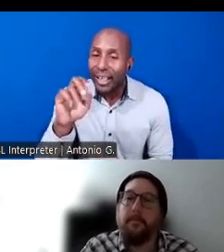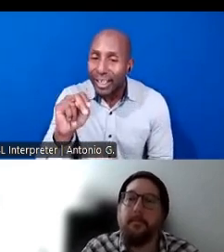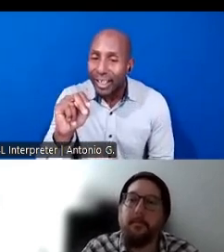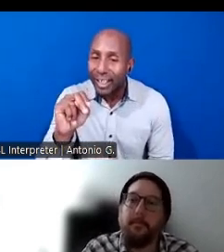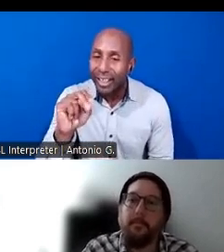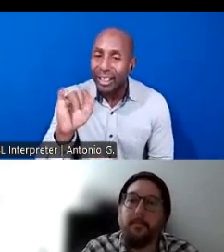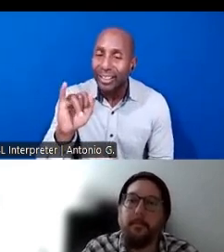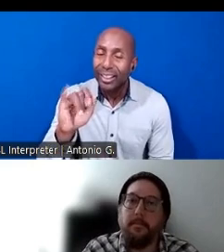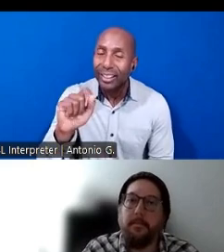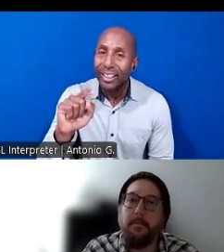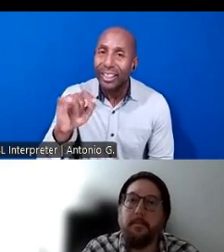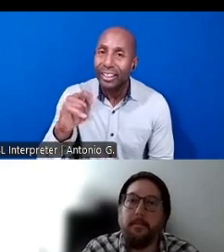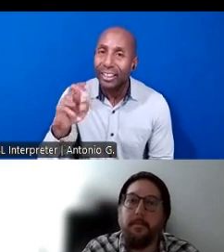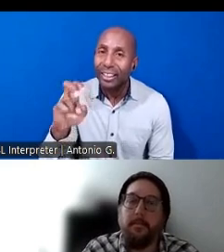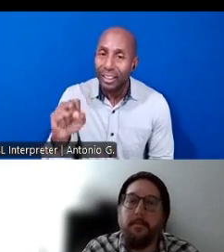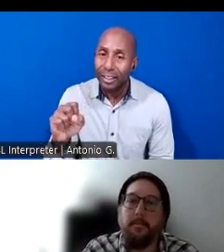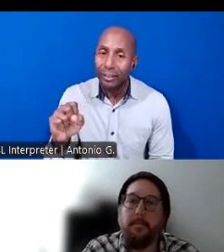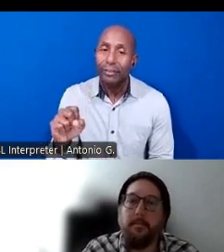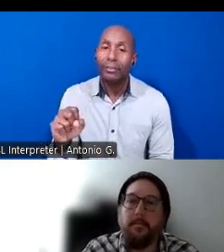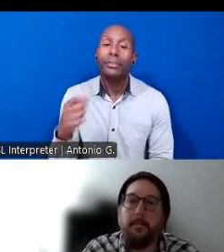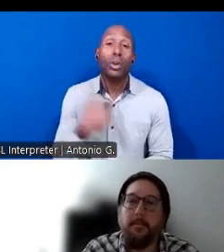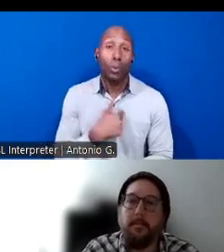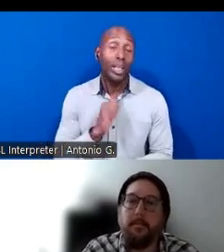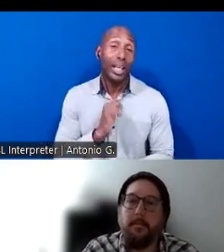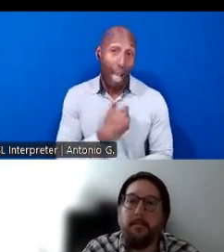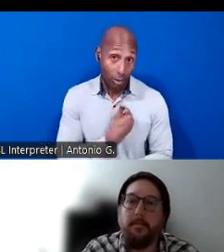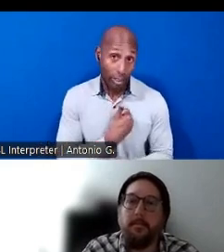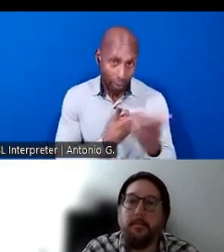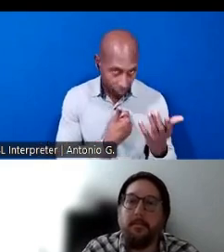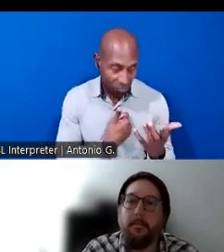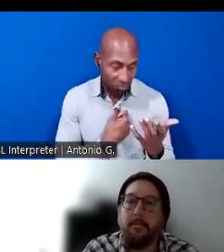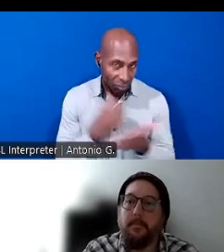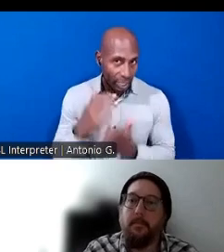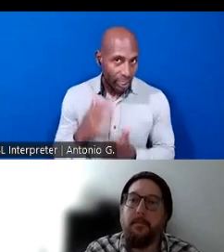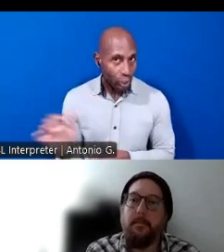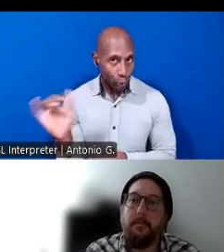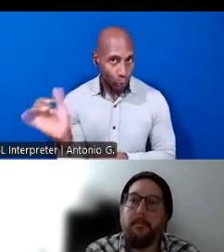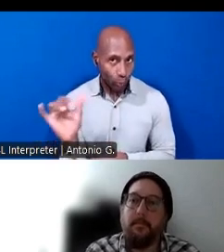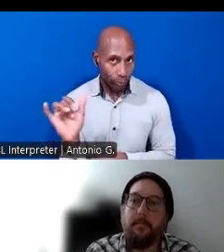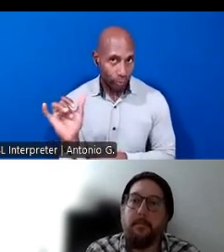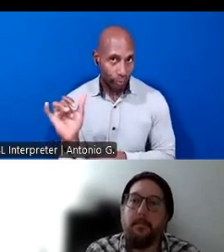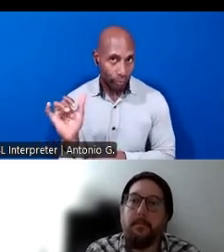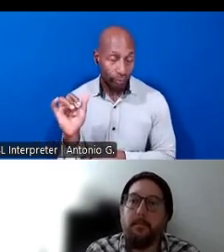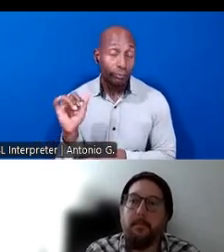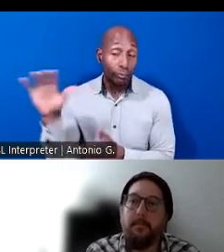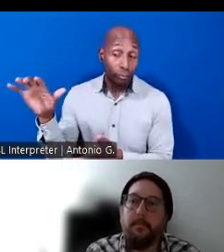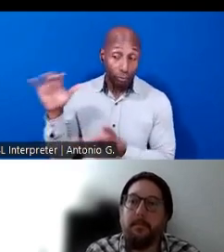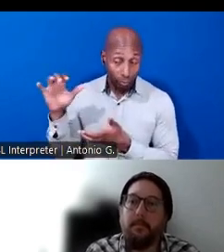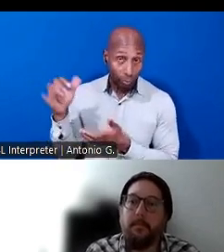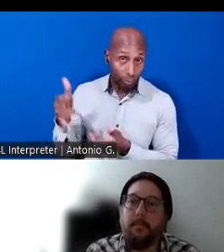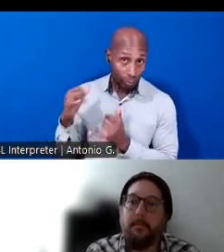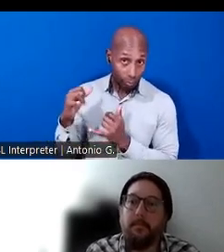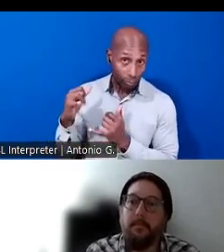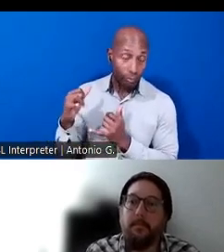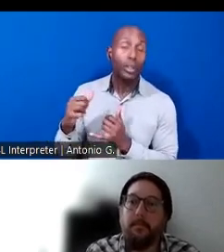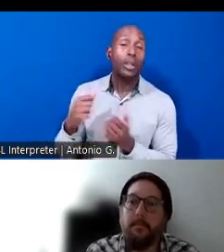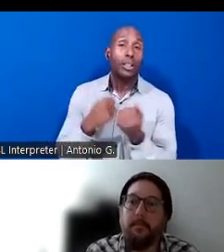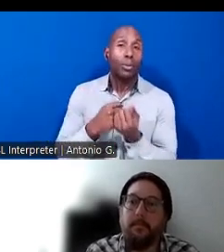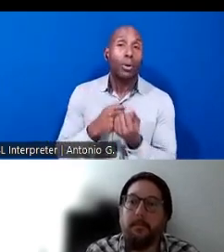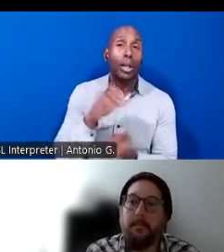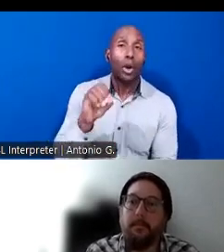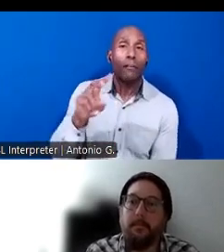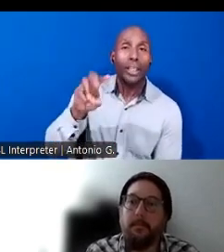Assistance Program grantees, and we are awarded funds to support both OVW and grantees with data